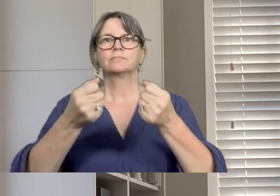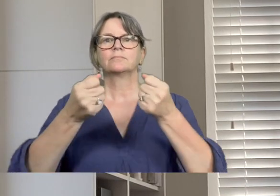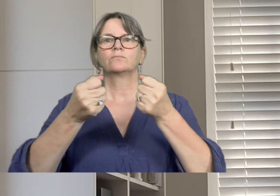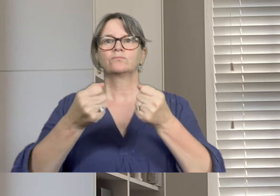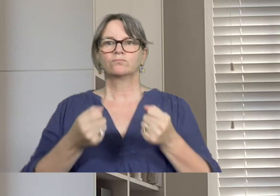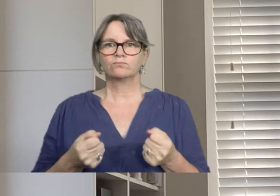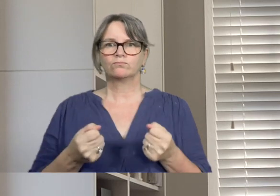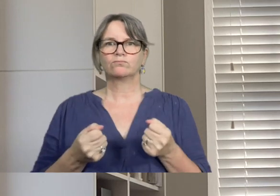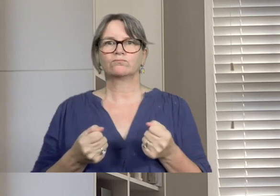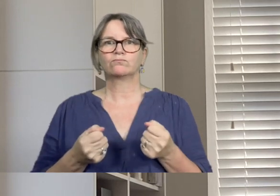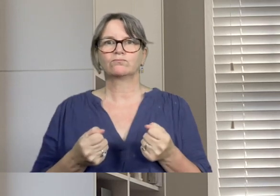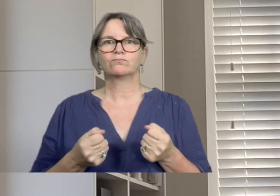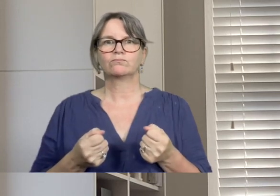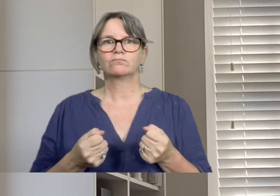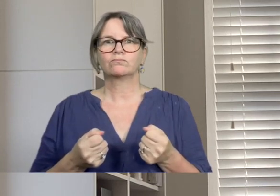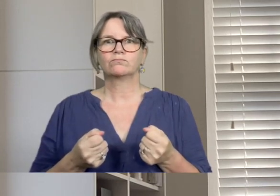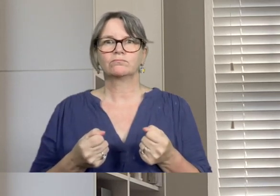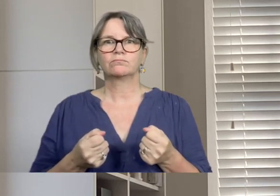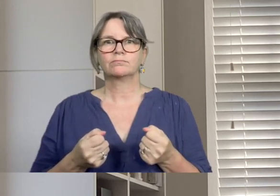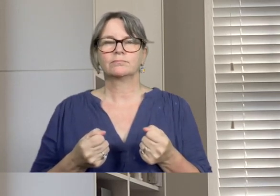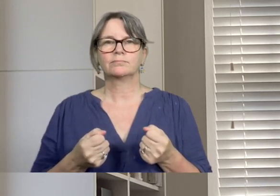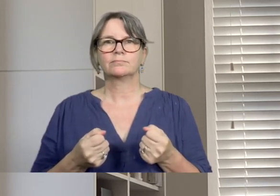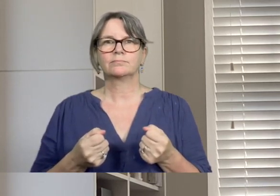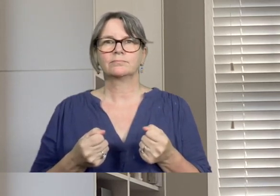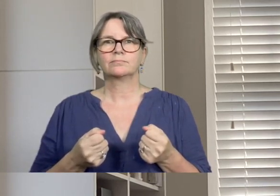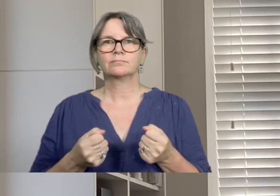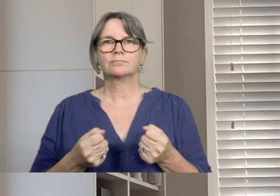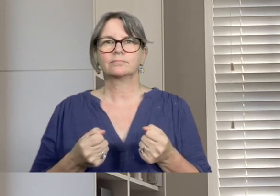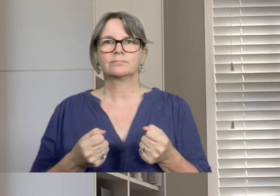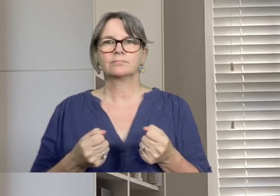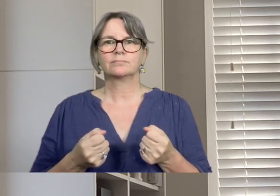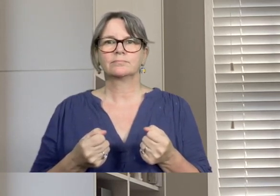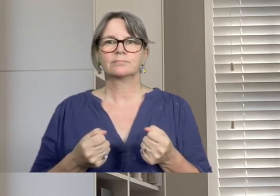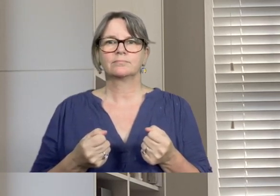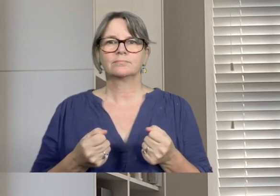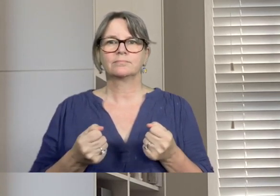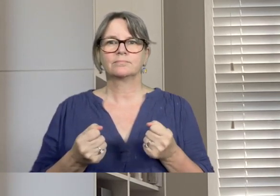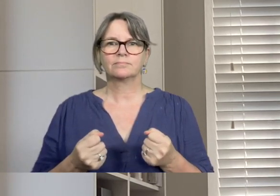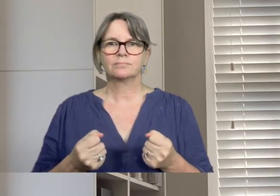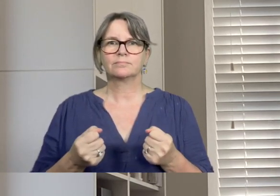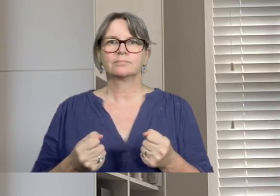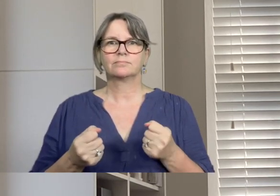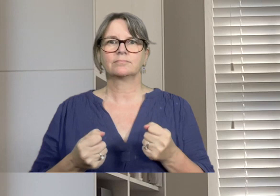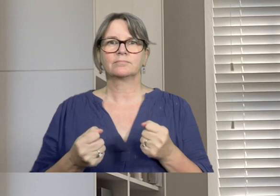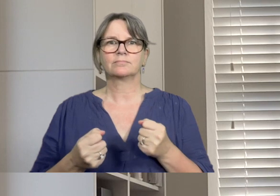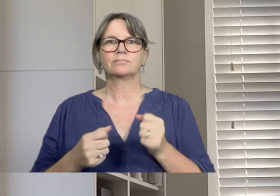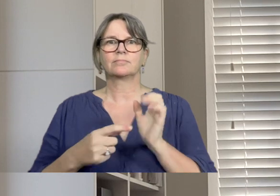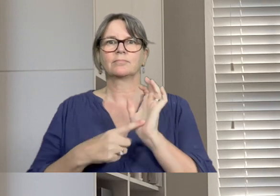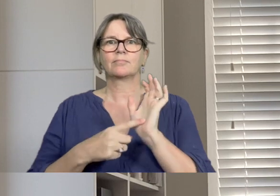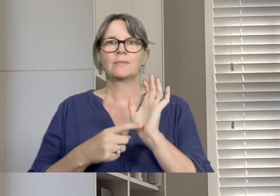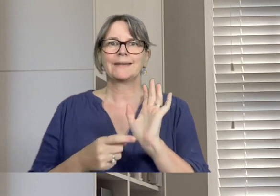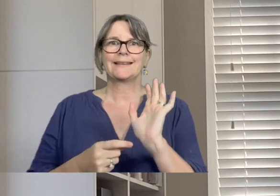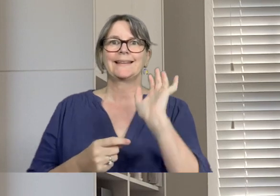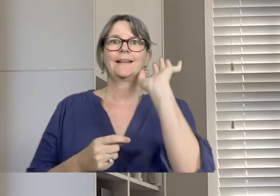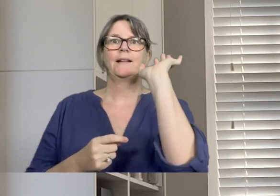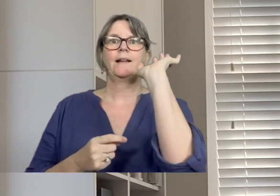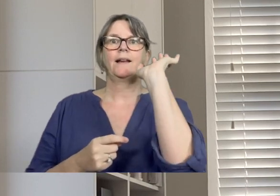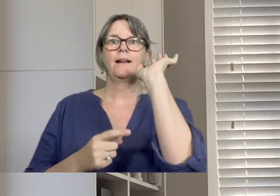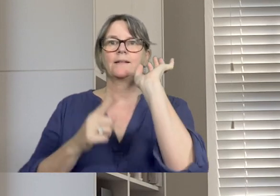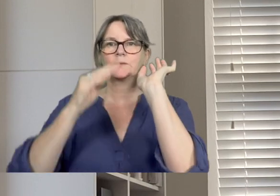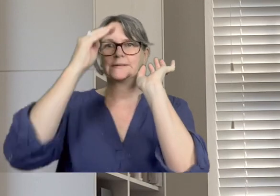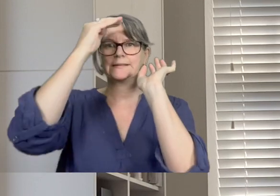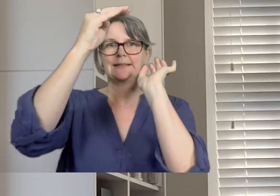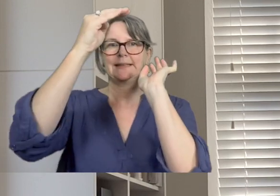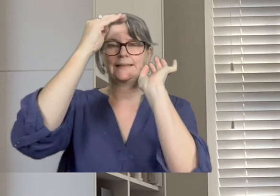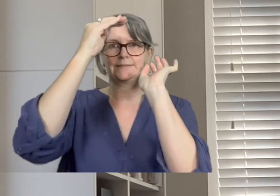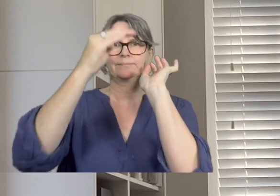be heavy, drawing those toes towards you, and then extending that heel away when you're ready.